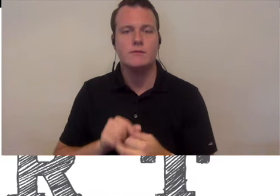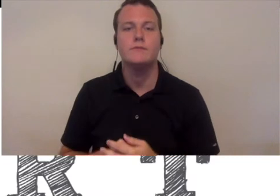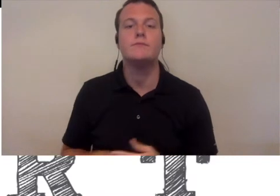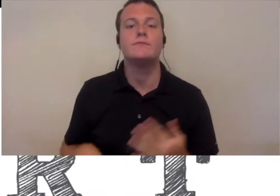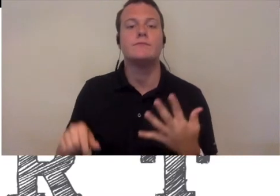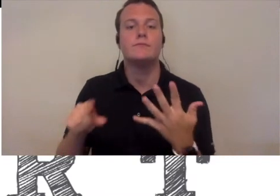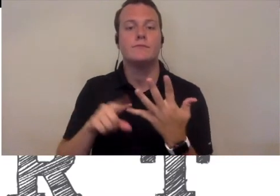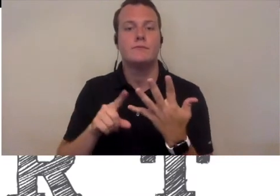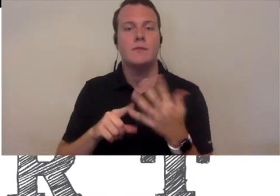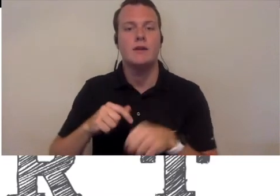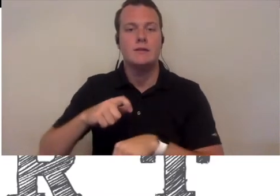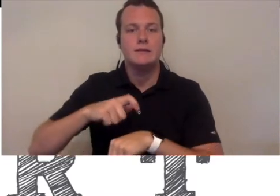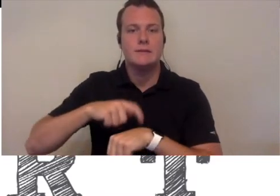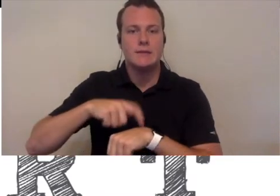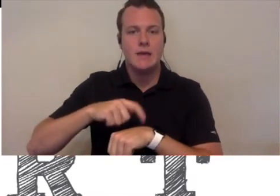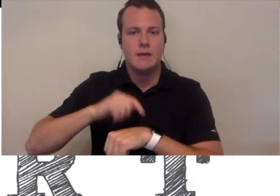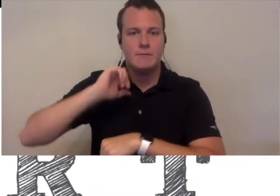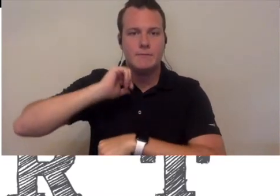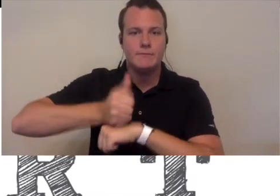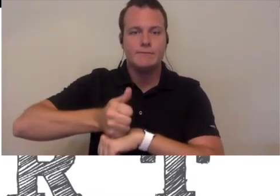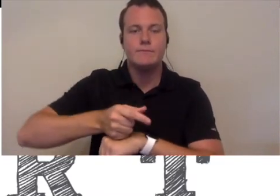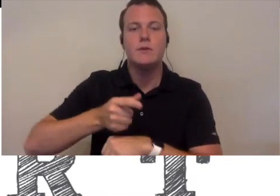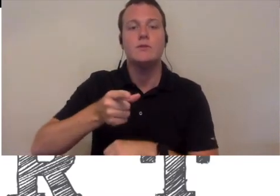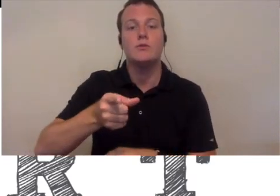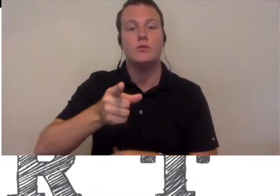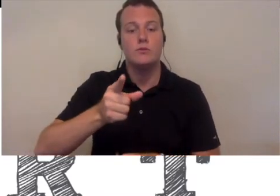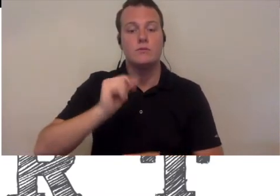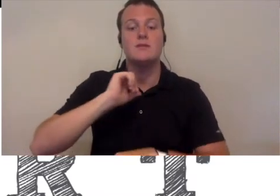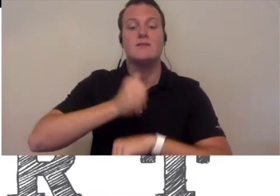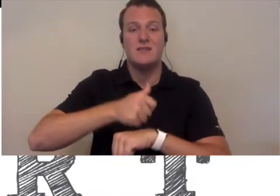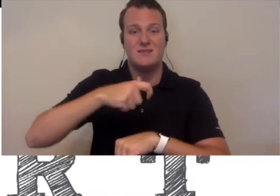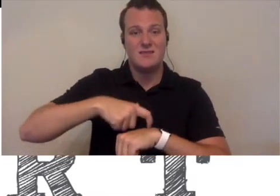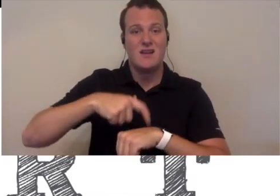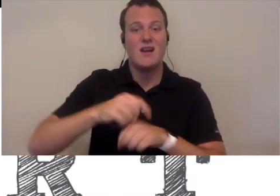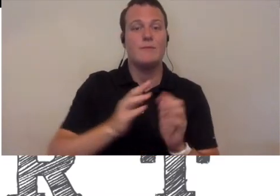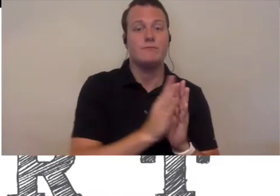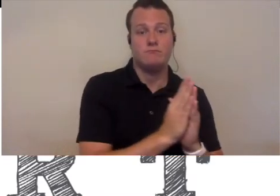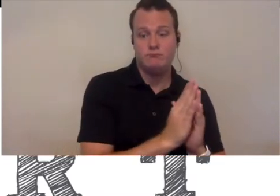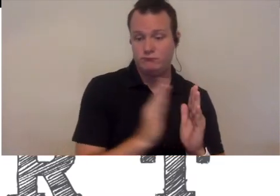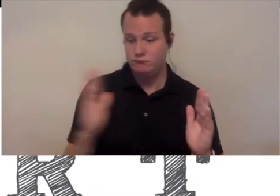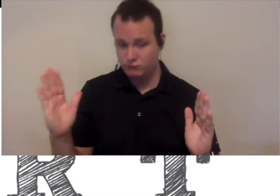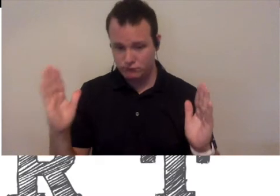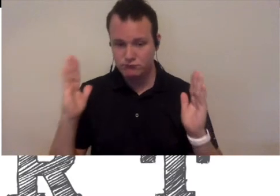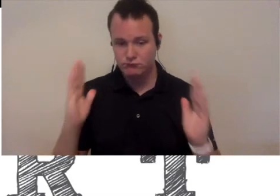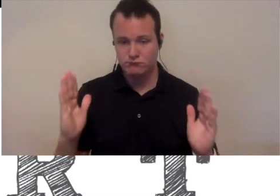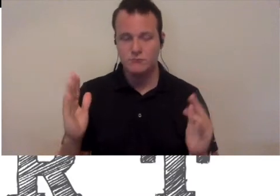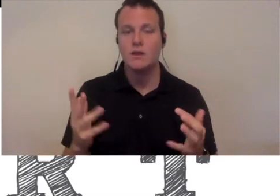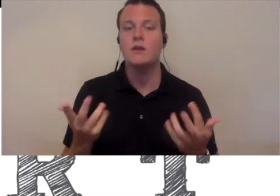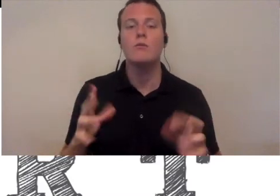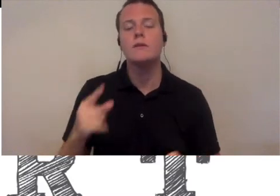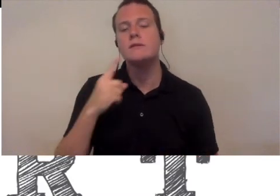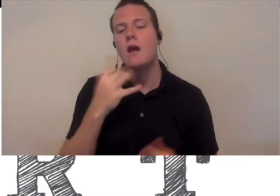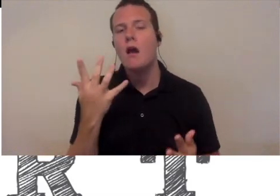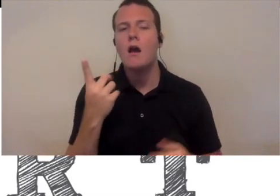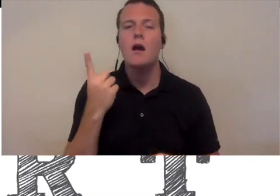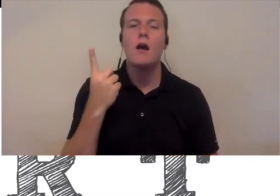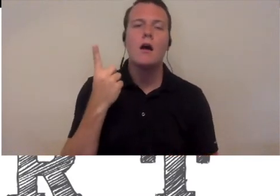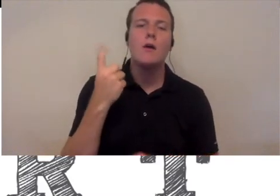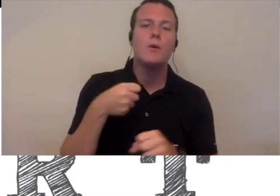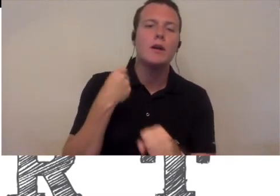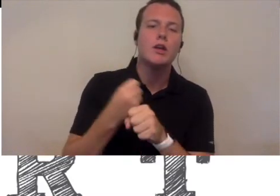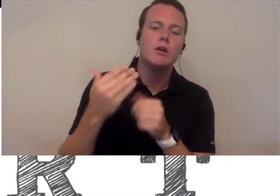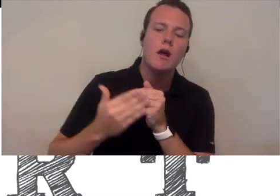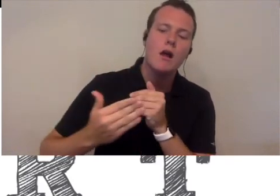time-based. You have a specific amount of time that you're allowing yourself. You don't want to say, in the next year, I will visit